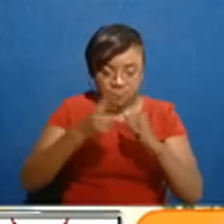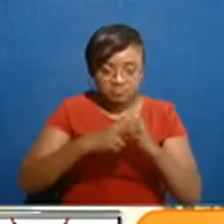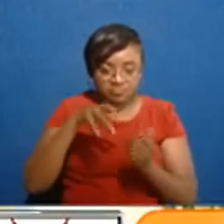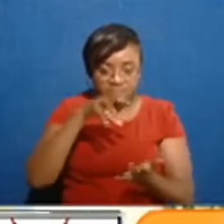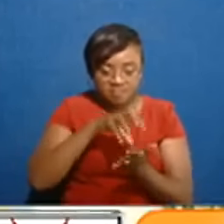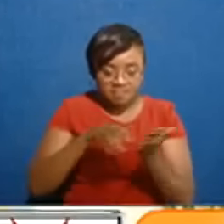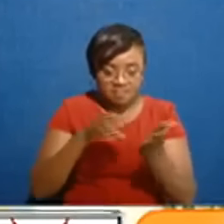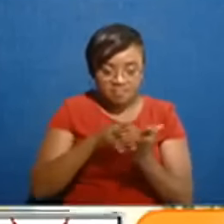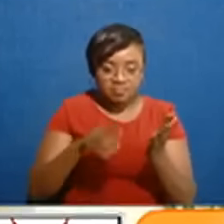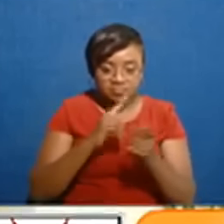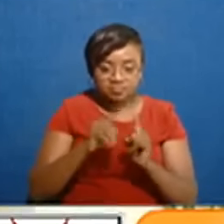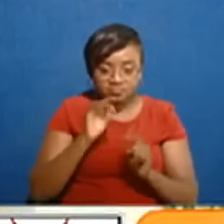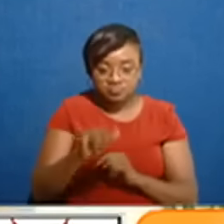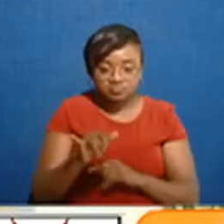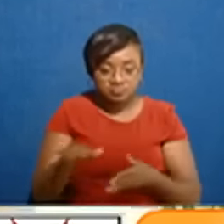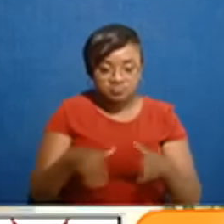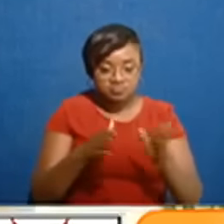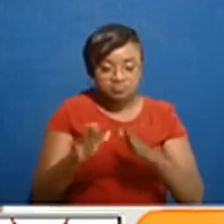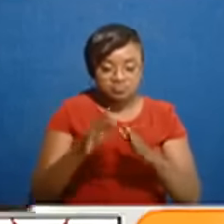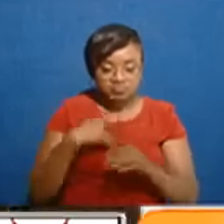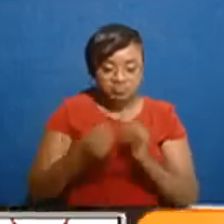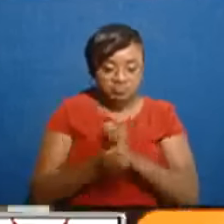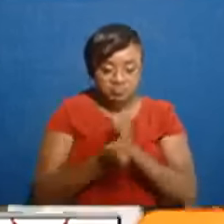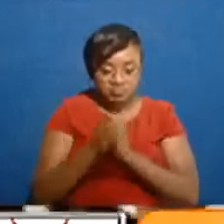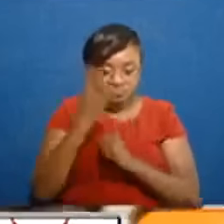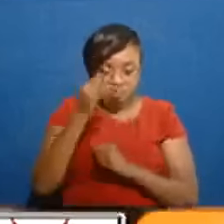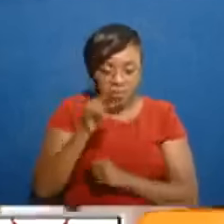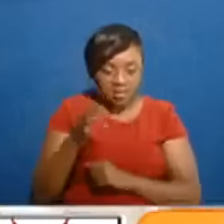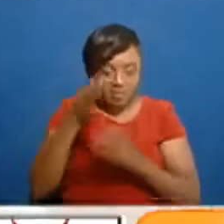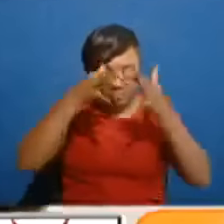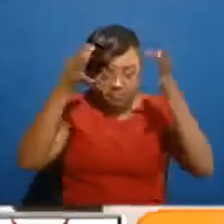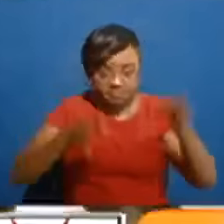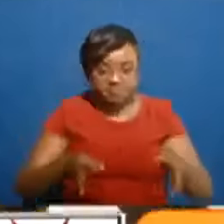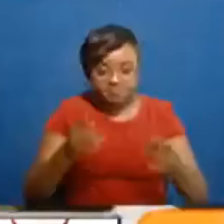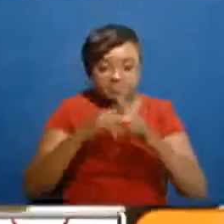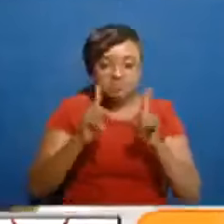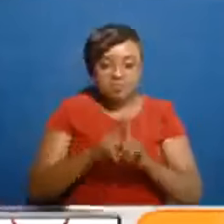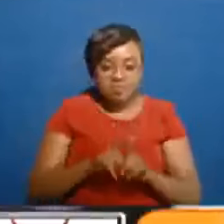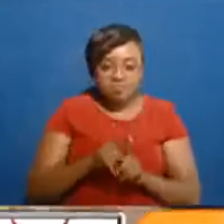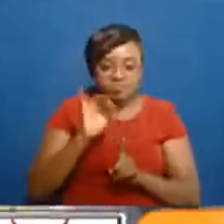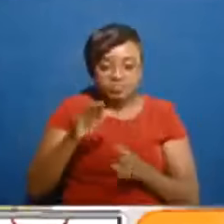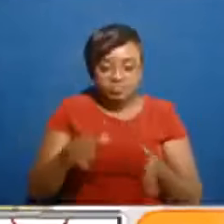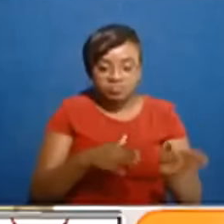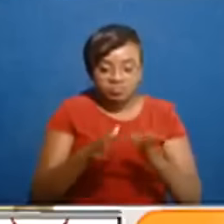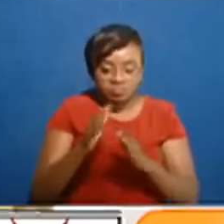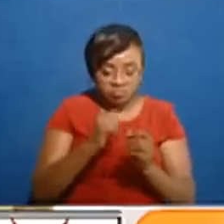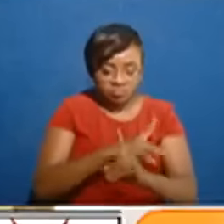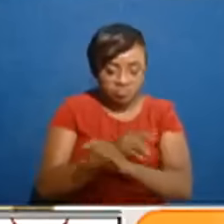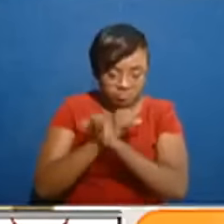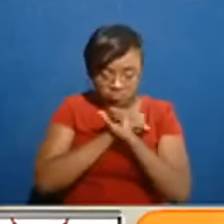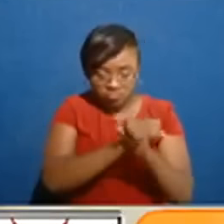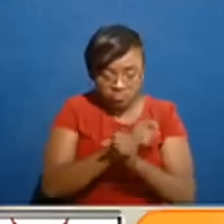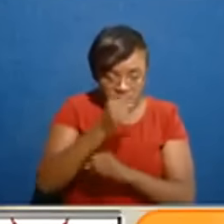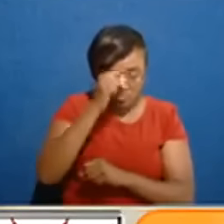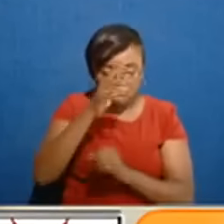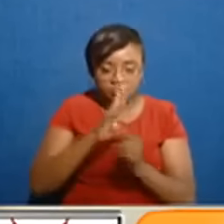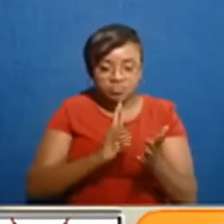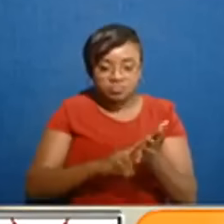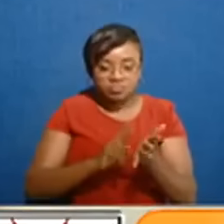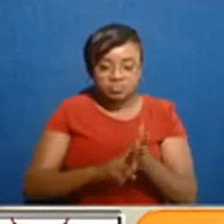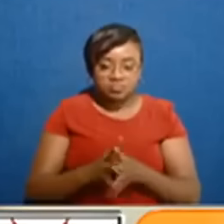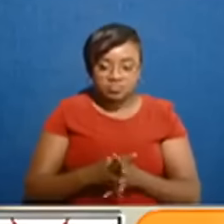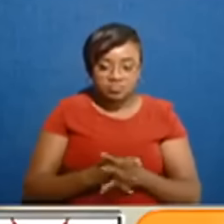just the justifications for his decision, but also an attempt to defend the government records this far. Even with